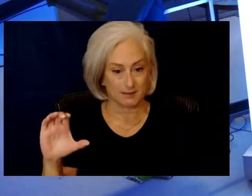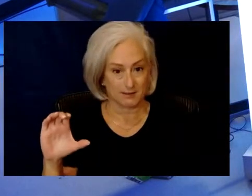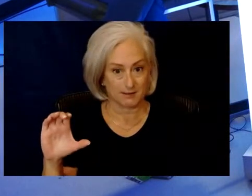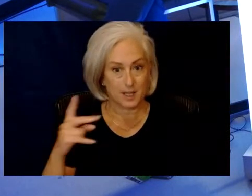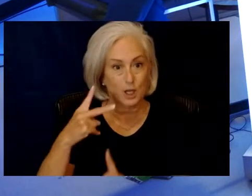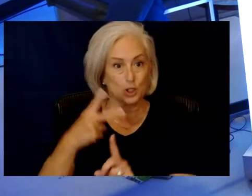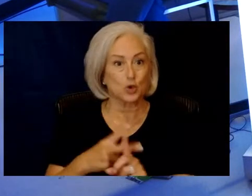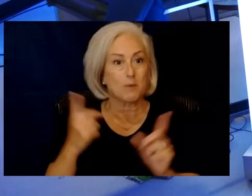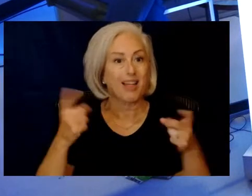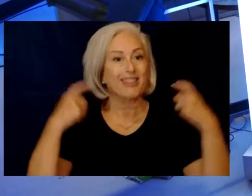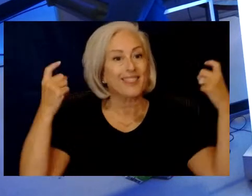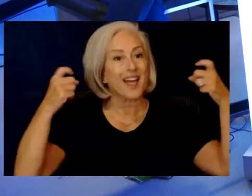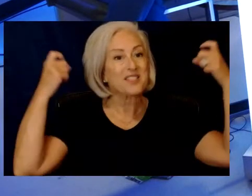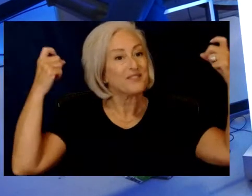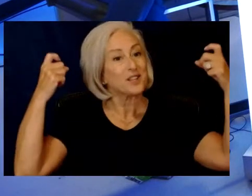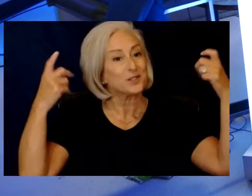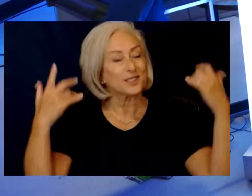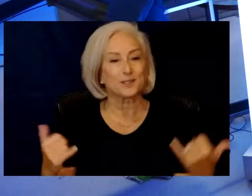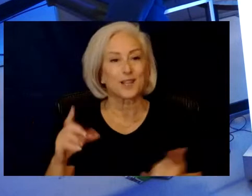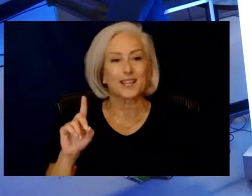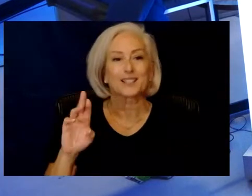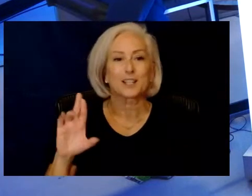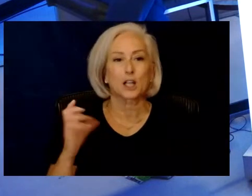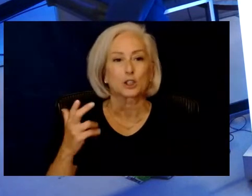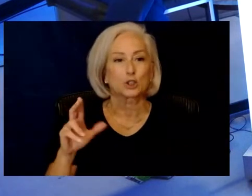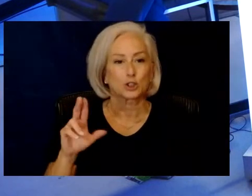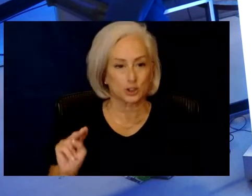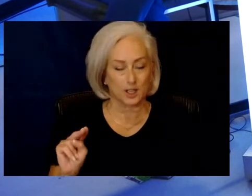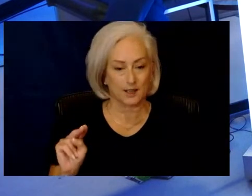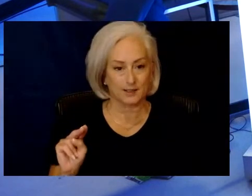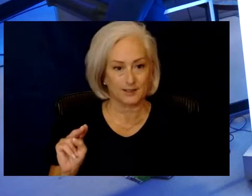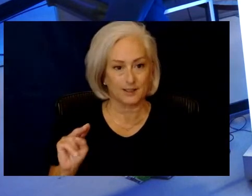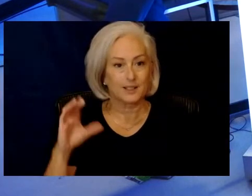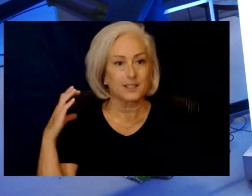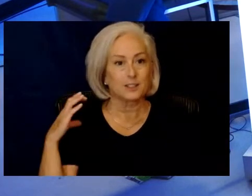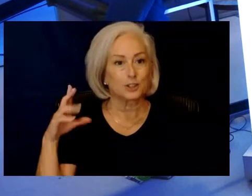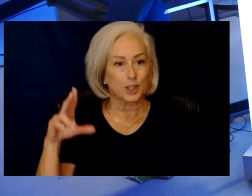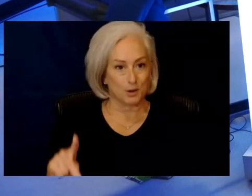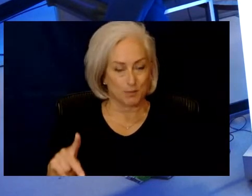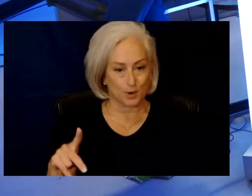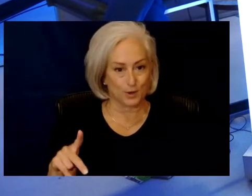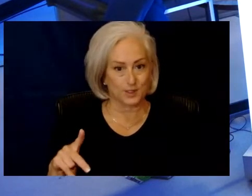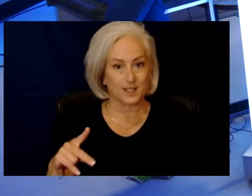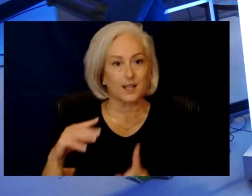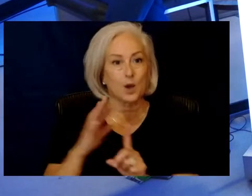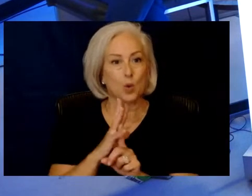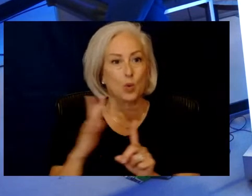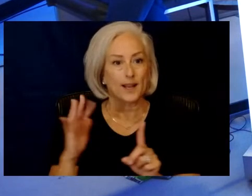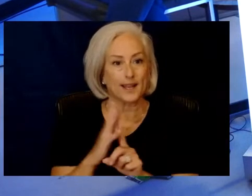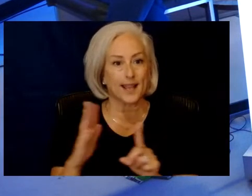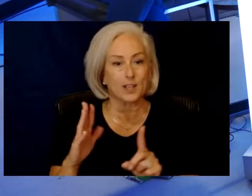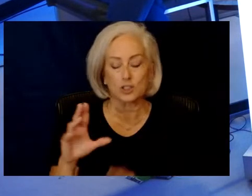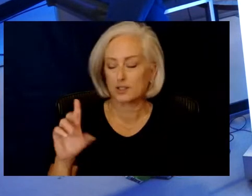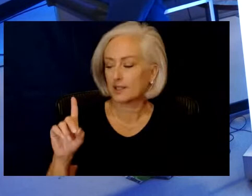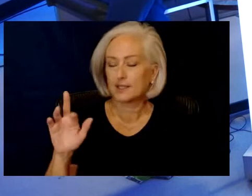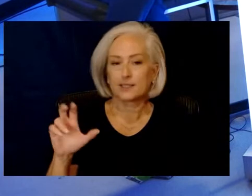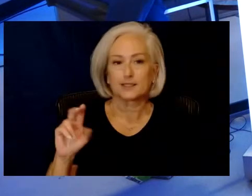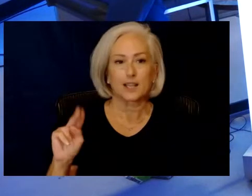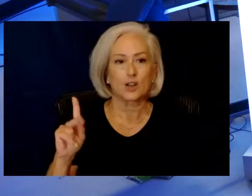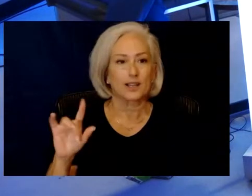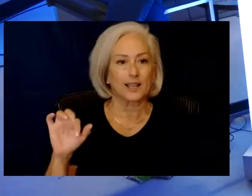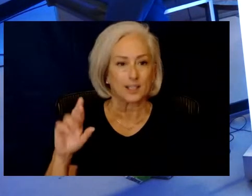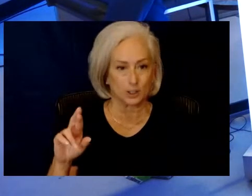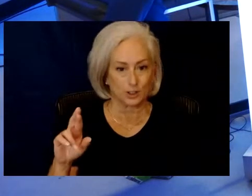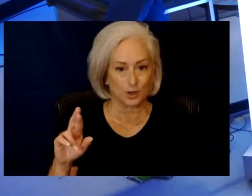anniversary. Joining us this morning, Dr. Ronald Chen, the chair of our Department of Radiation Oncology, Darren Kistler, Senior Director of Radiation Services